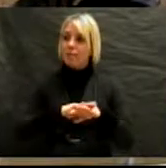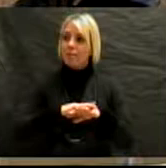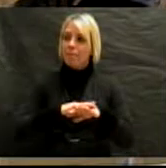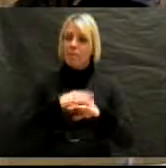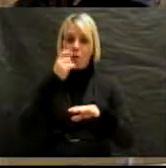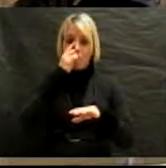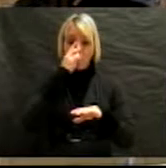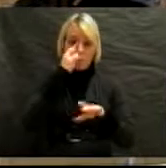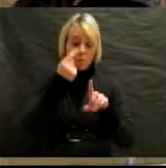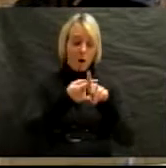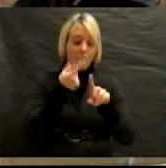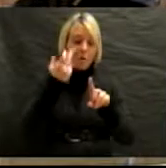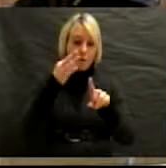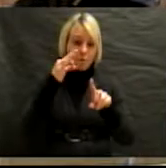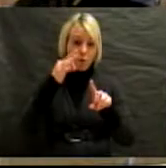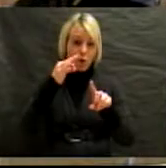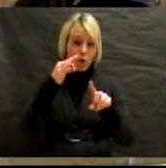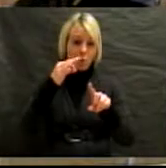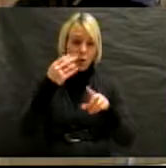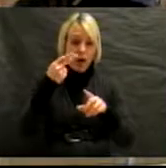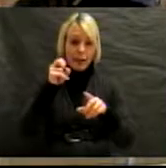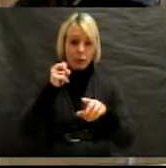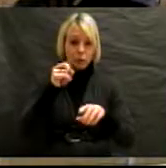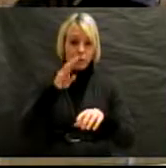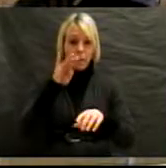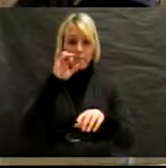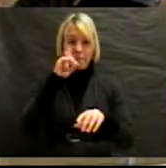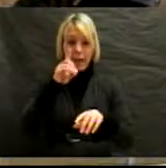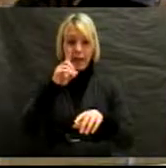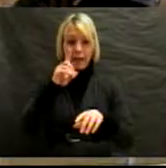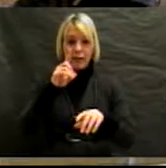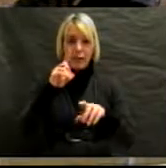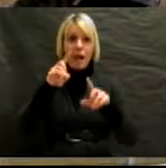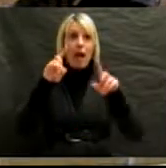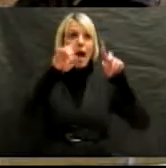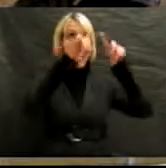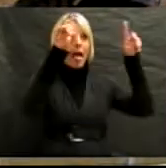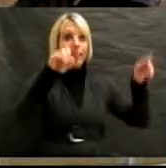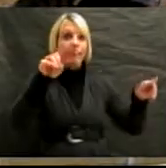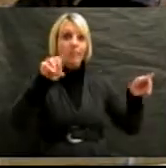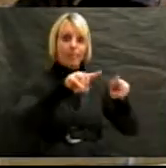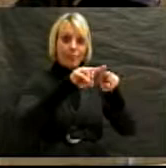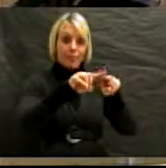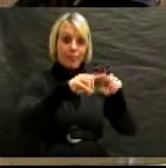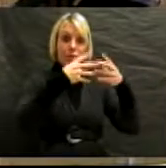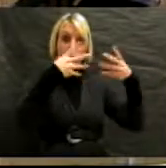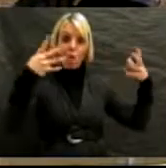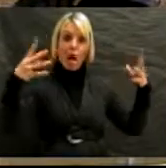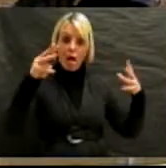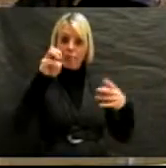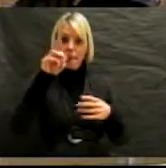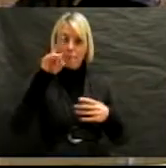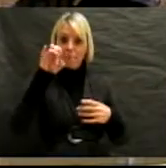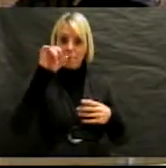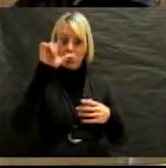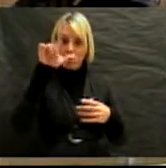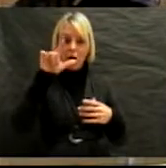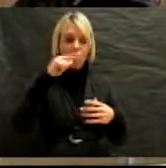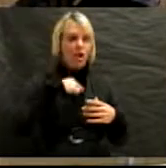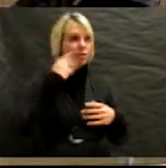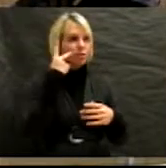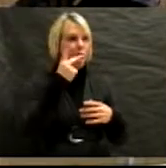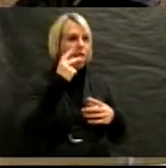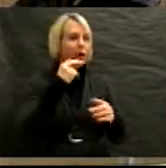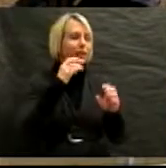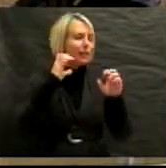is unbelievable. Really quite awesome. Yeah, so The Booster Club everyone put up a should- mural in the in the- cafeteria,